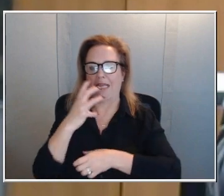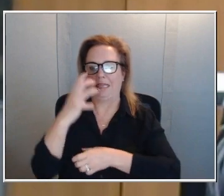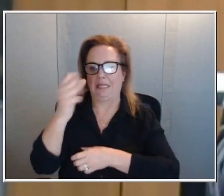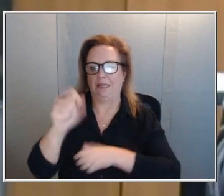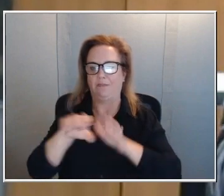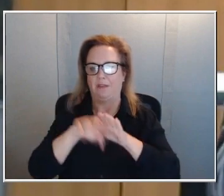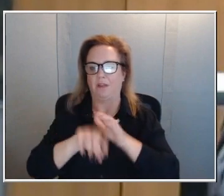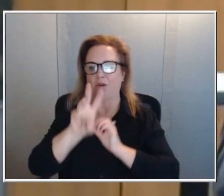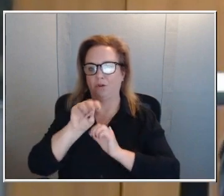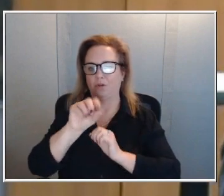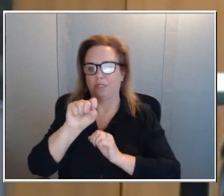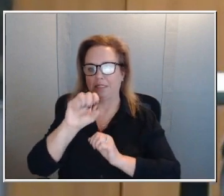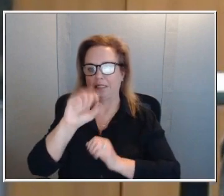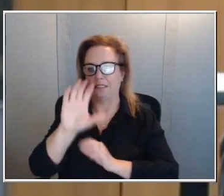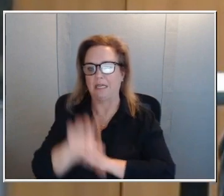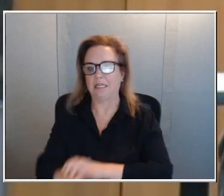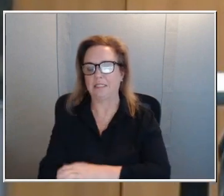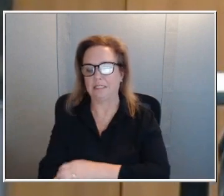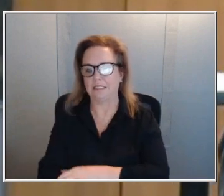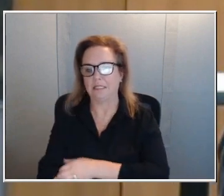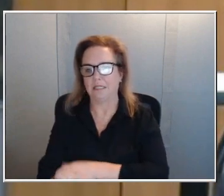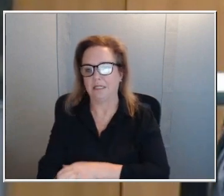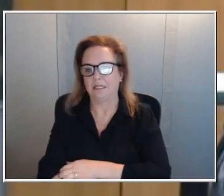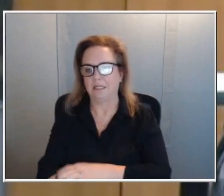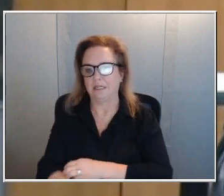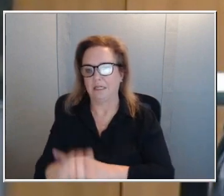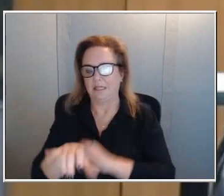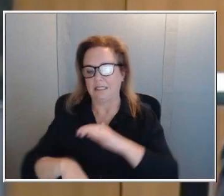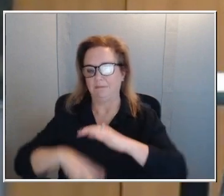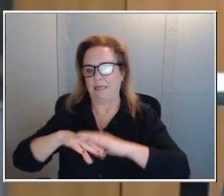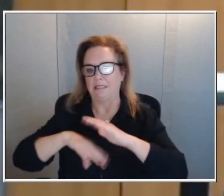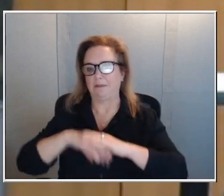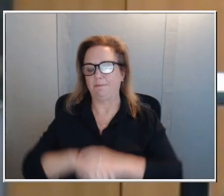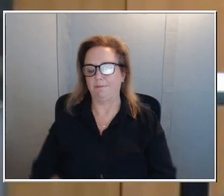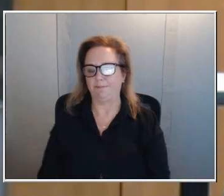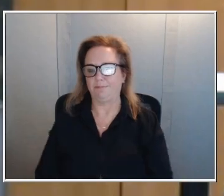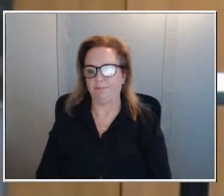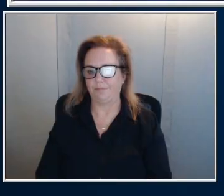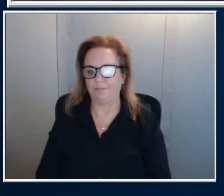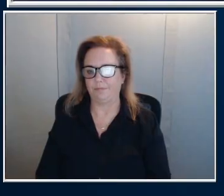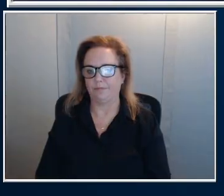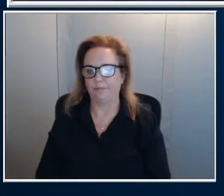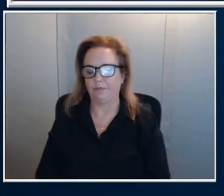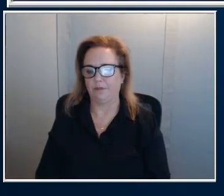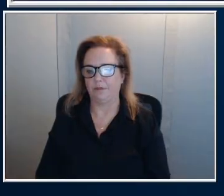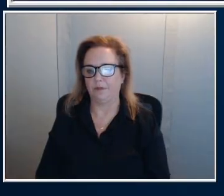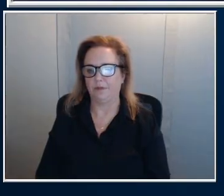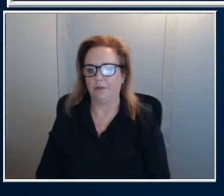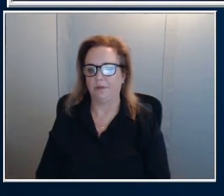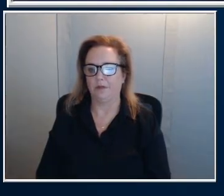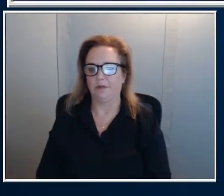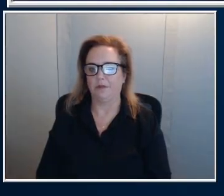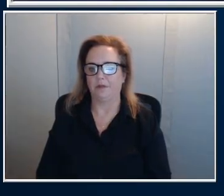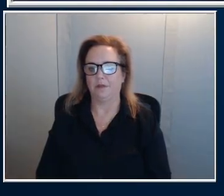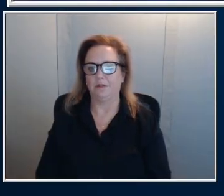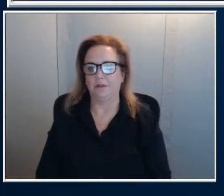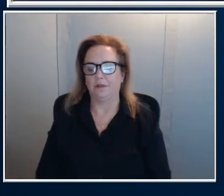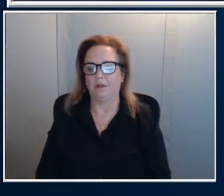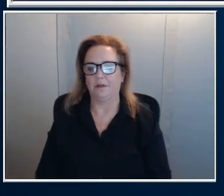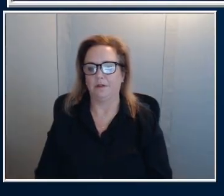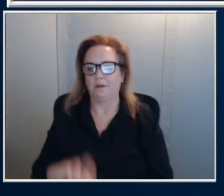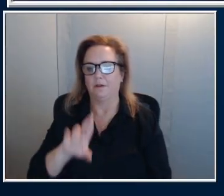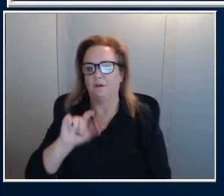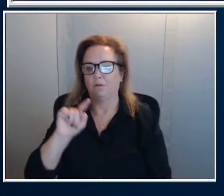under 60 seconds. That's maximum. And then, Ruth